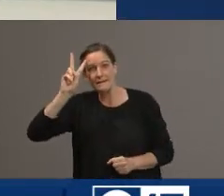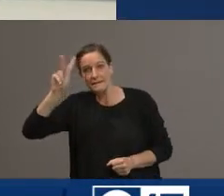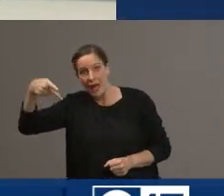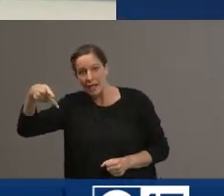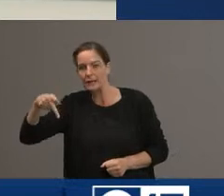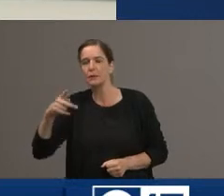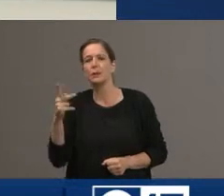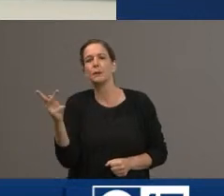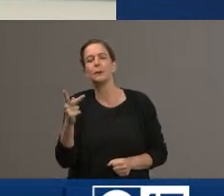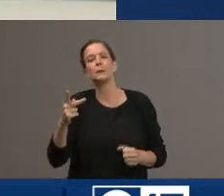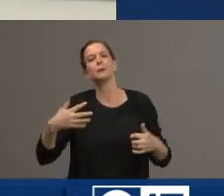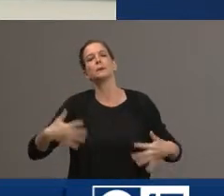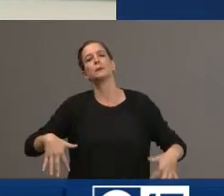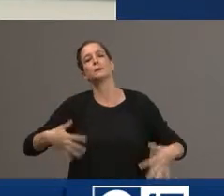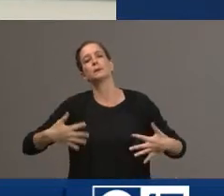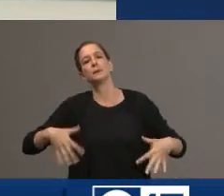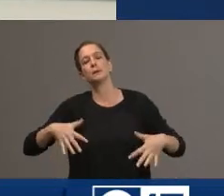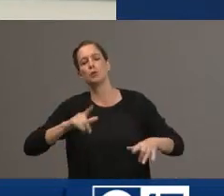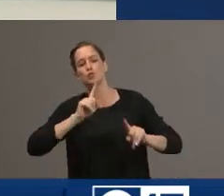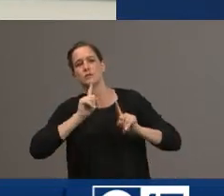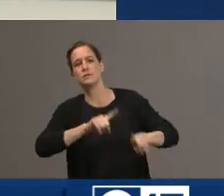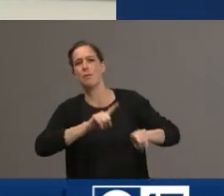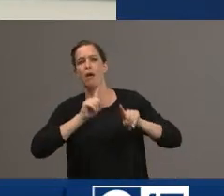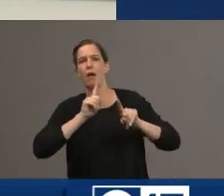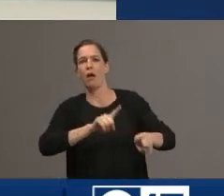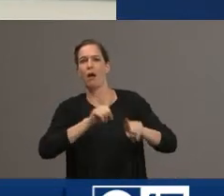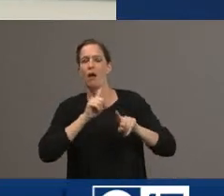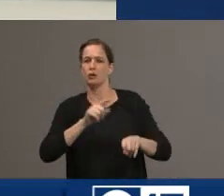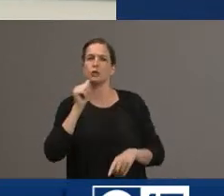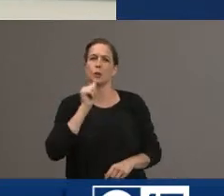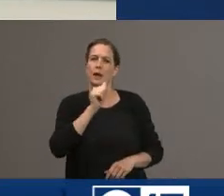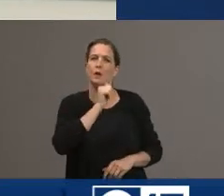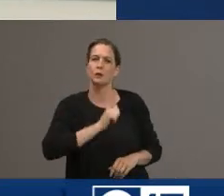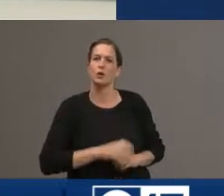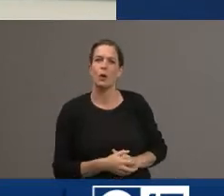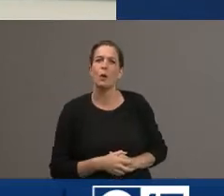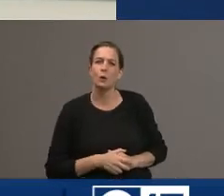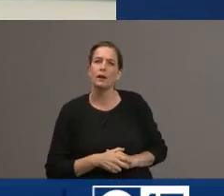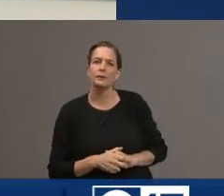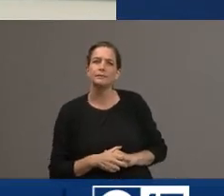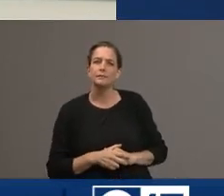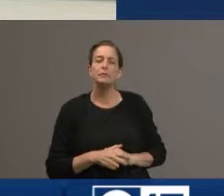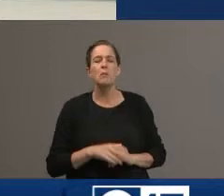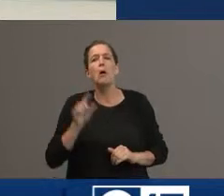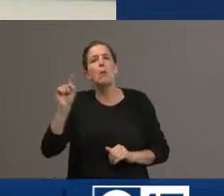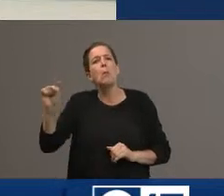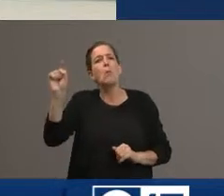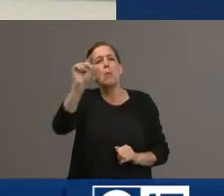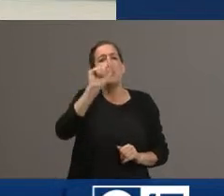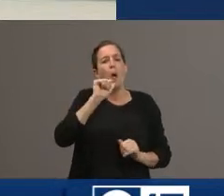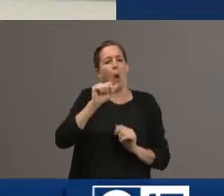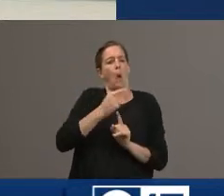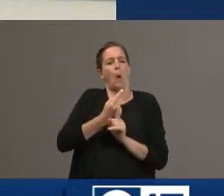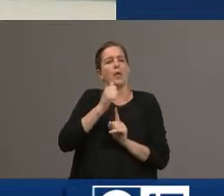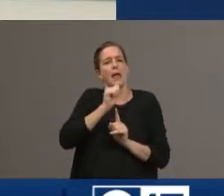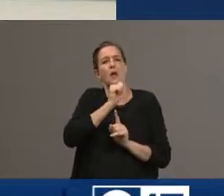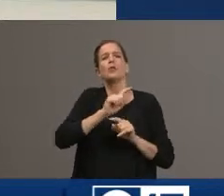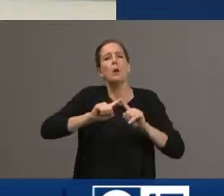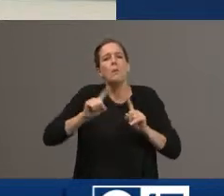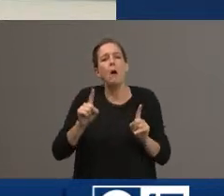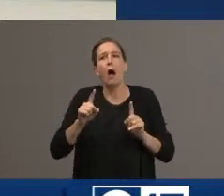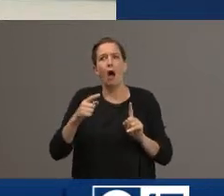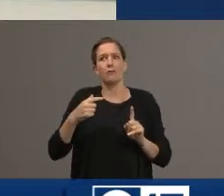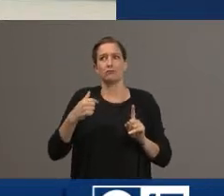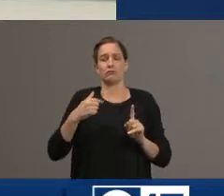incredibly responsive to Arizona. I believe they have been to governors, but I can only speak for myself.